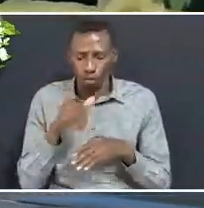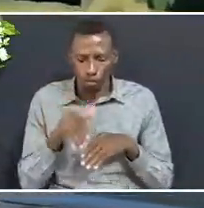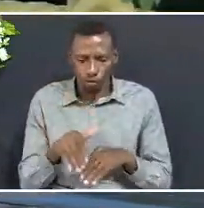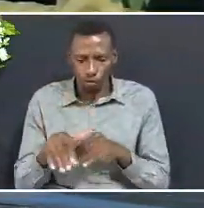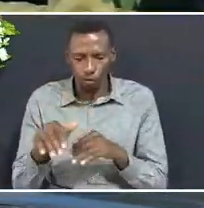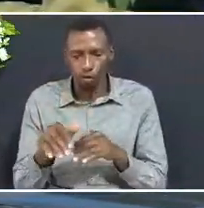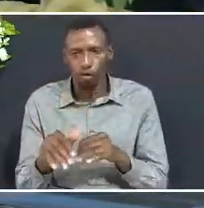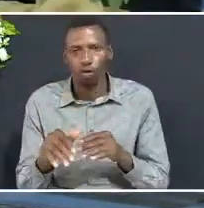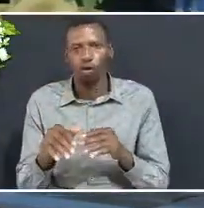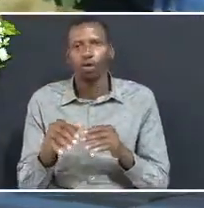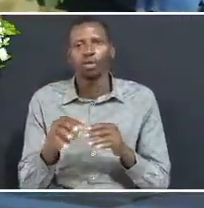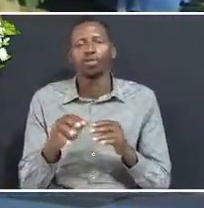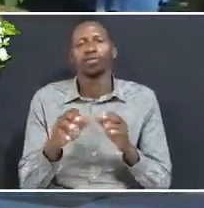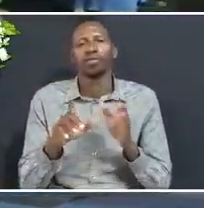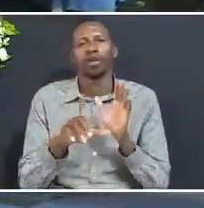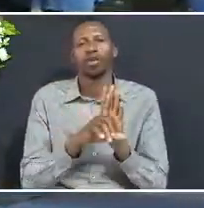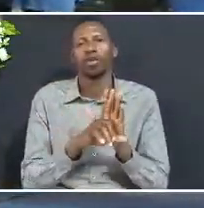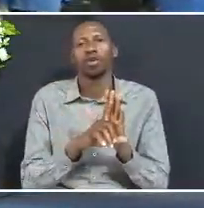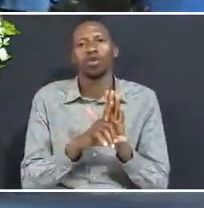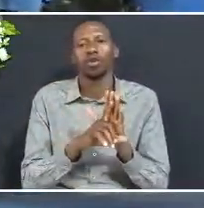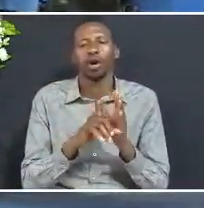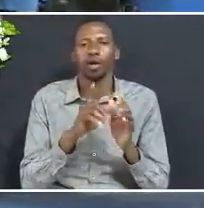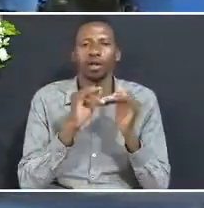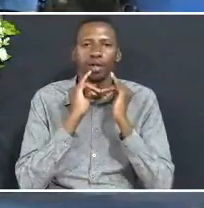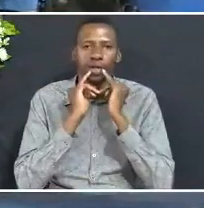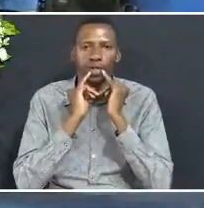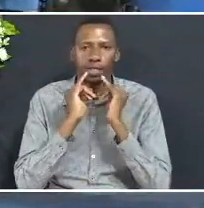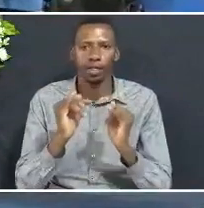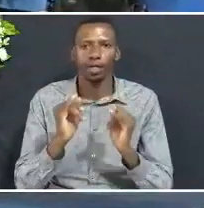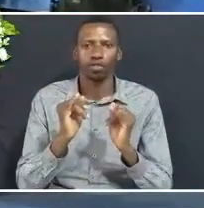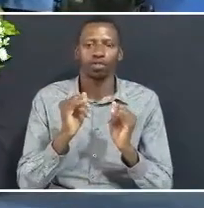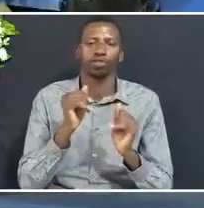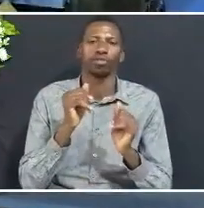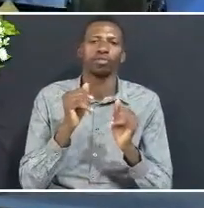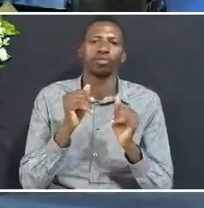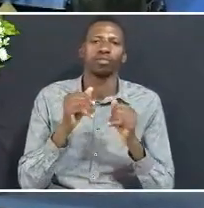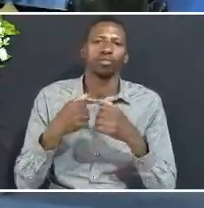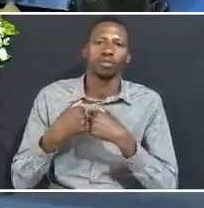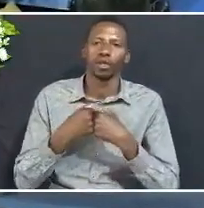instructions, however difficult and challenging the situations were.